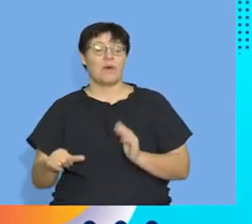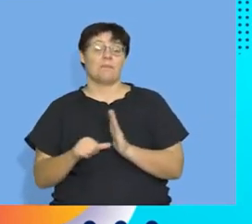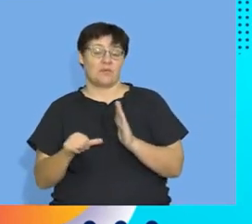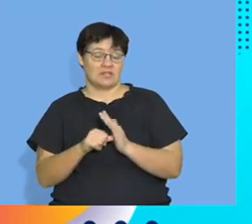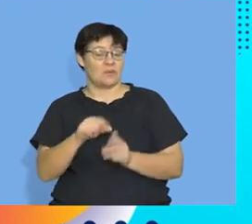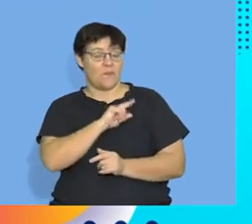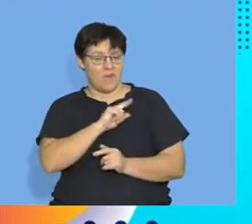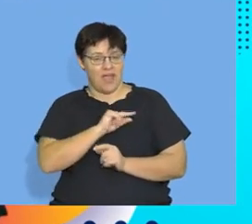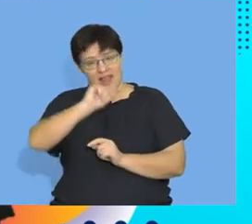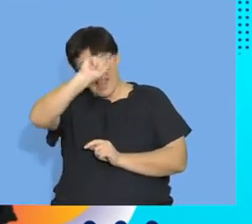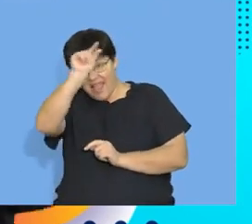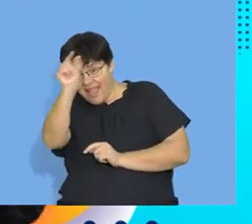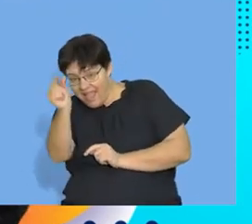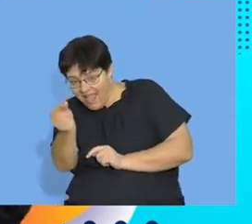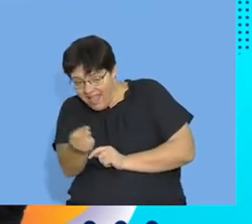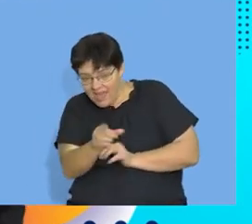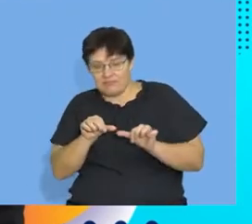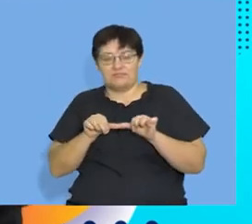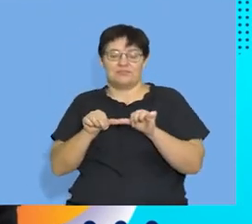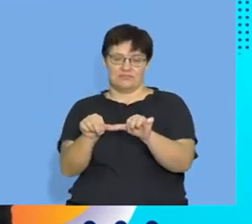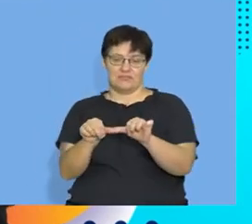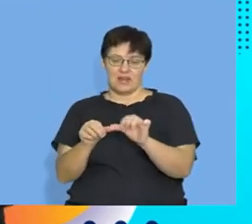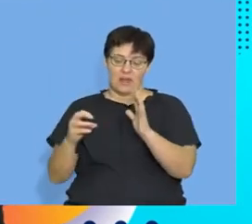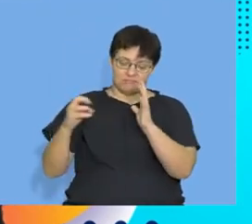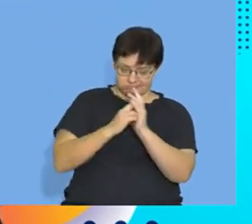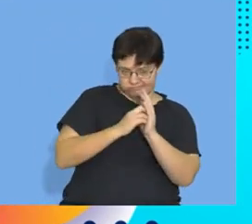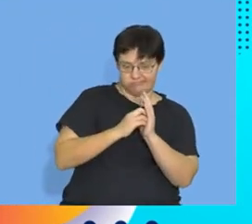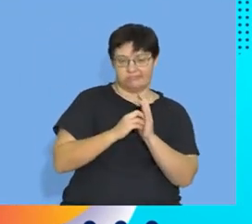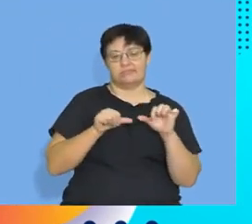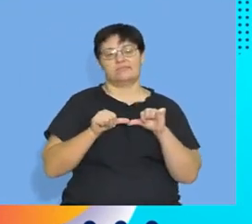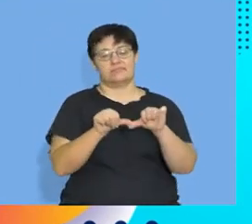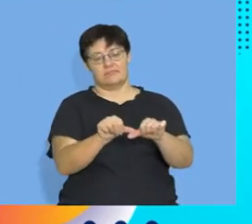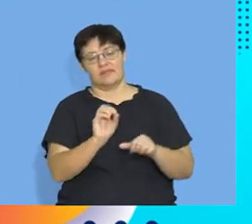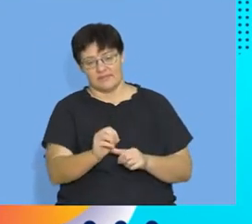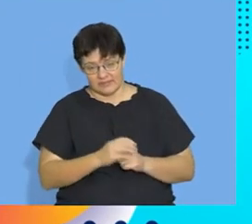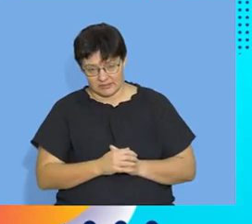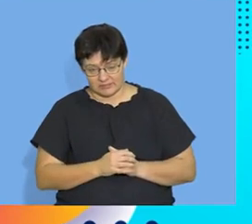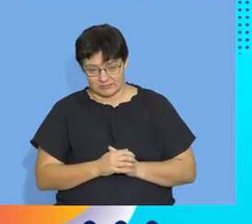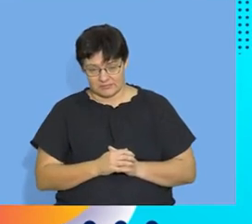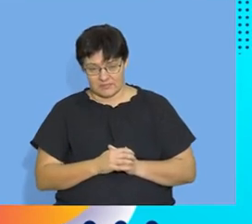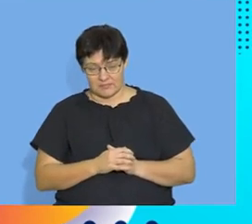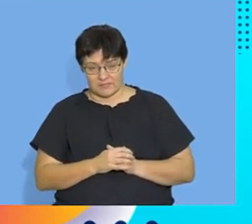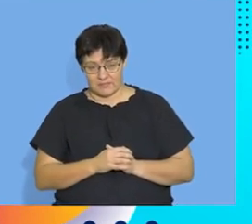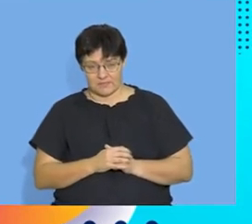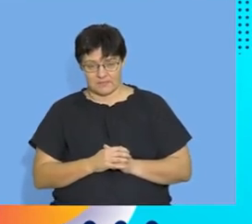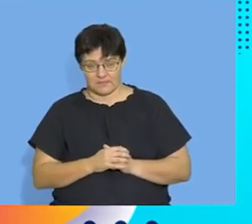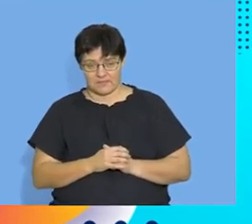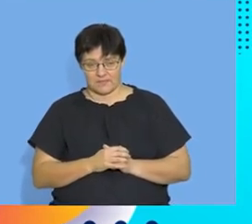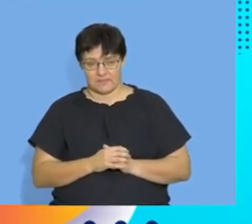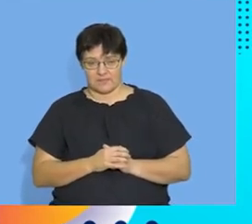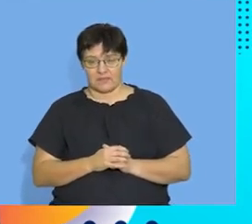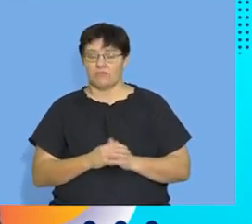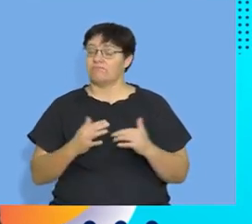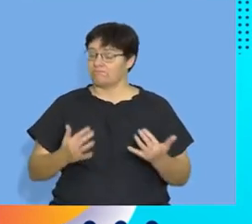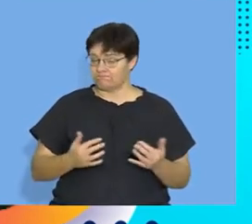is important in maintaining the lining of the endometrium and the attachment between the developing placenta and